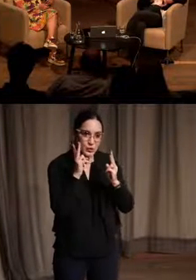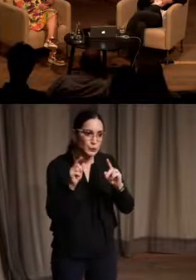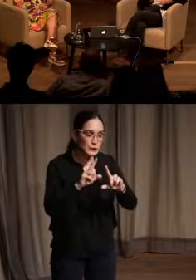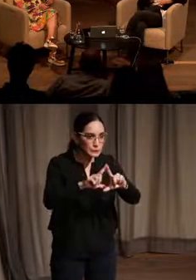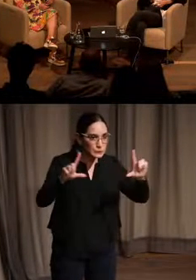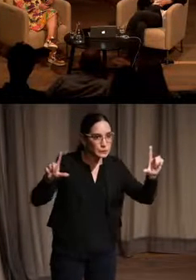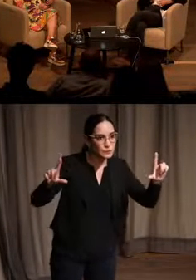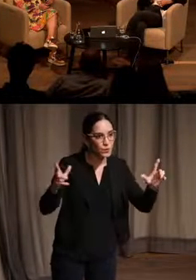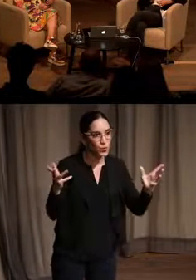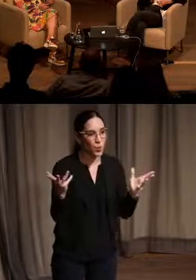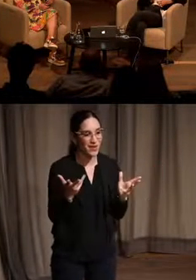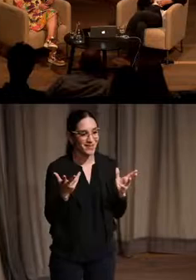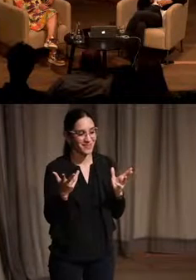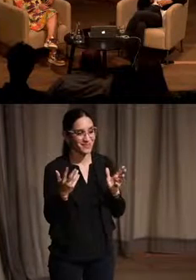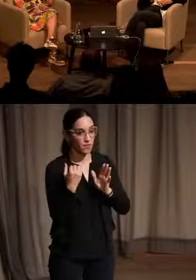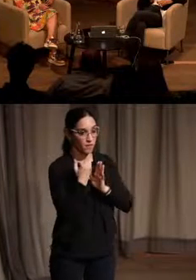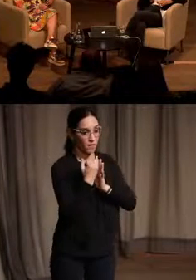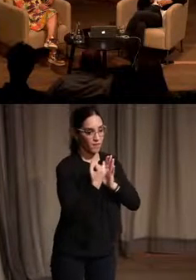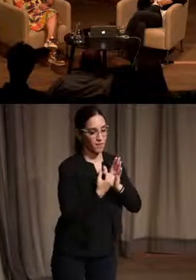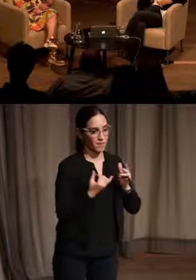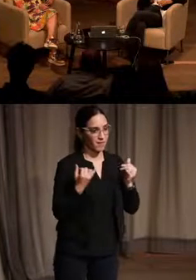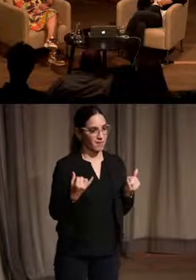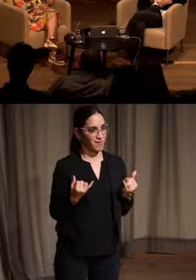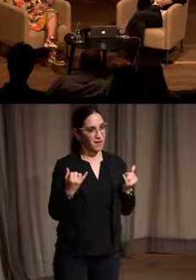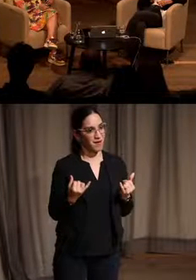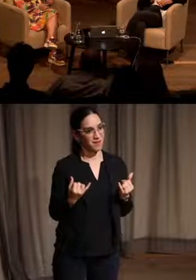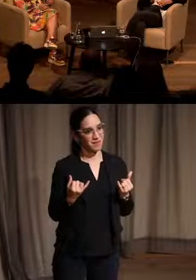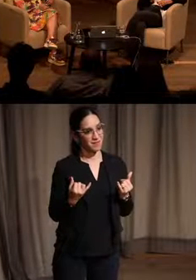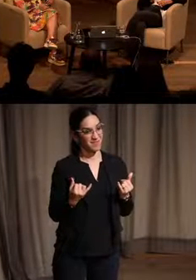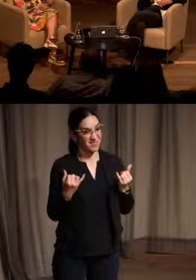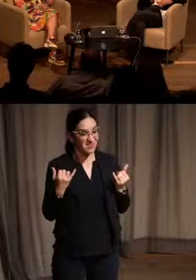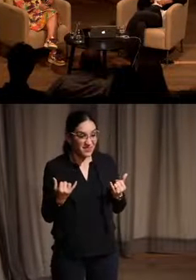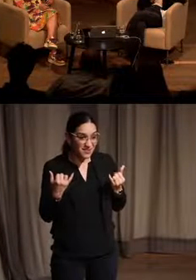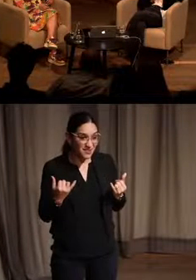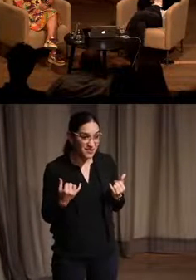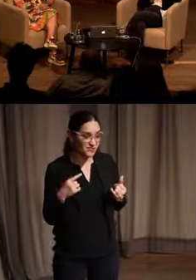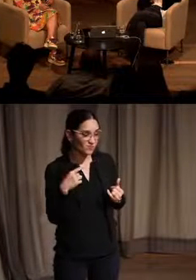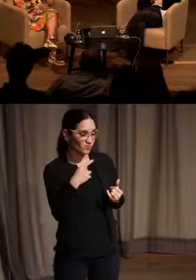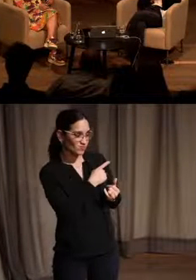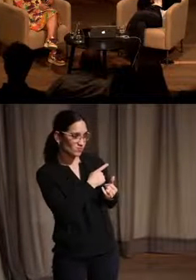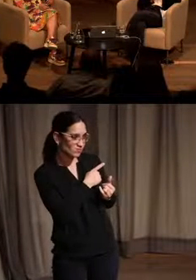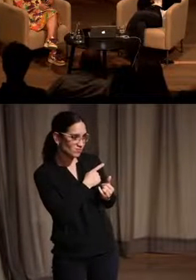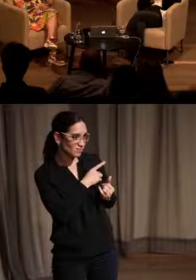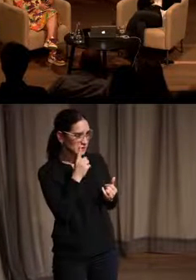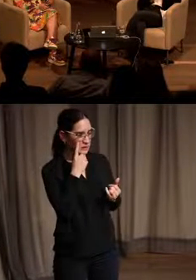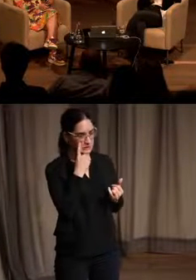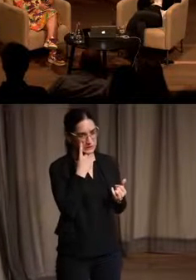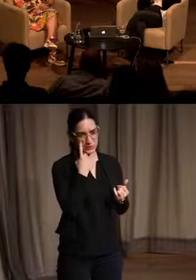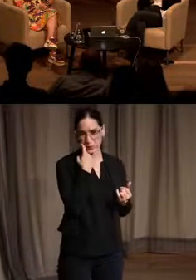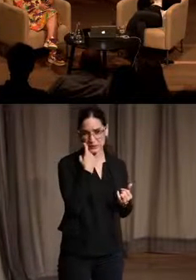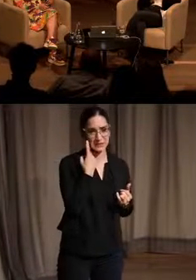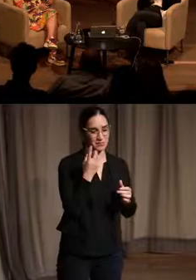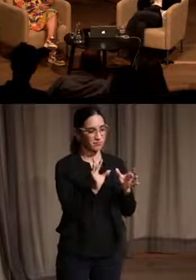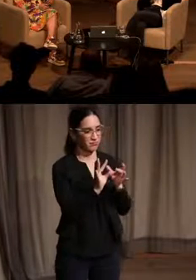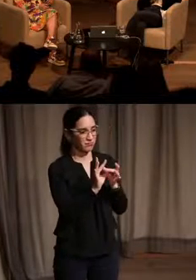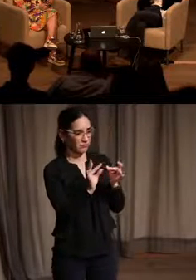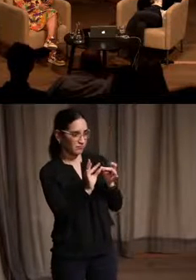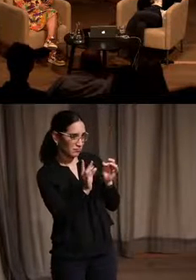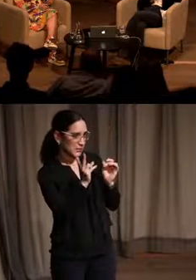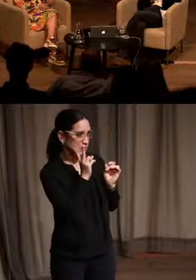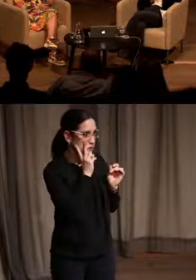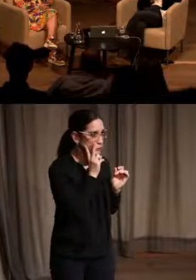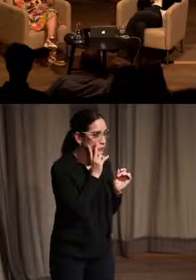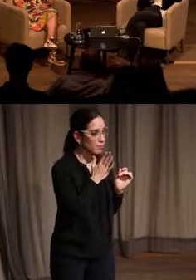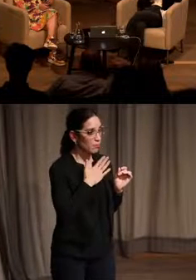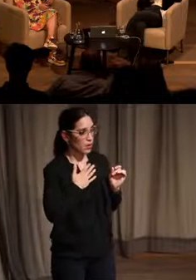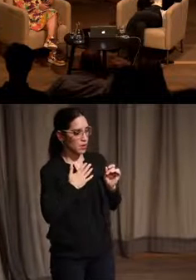what is art now? And I think it's sort of now to me about kind of looking at work that I made before and then thinking